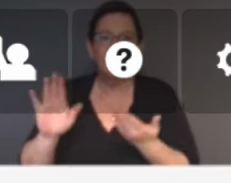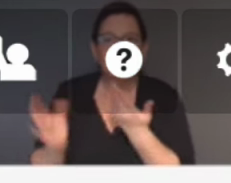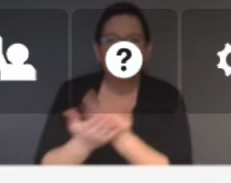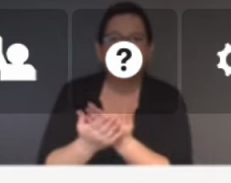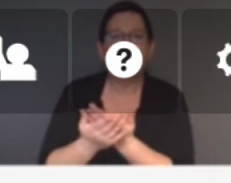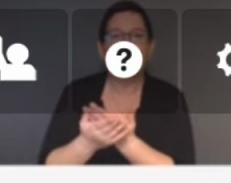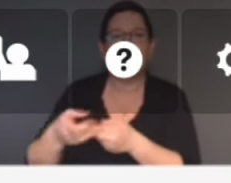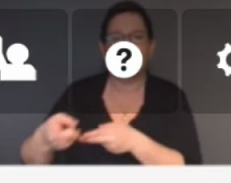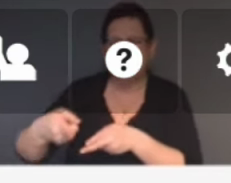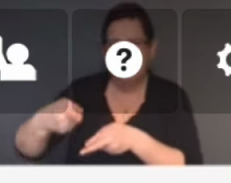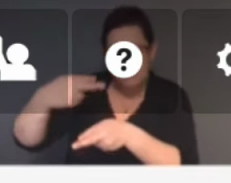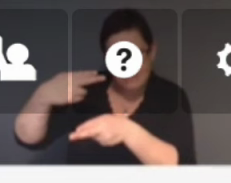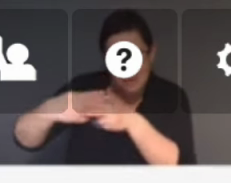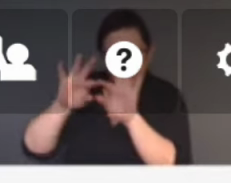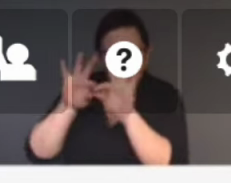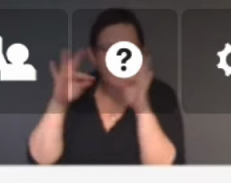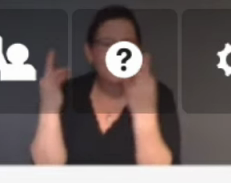birth.